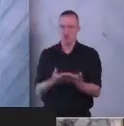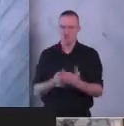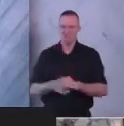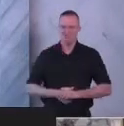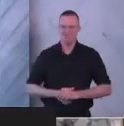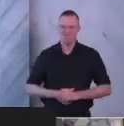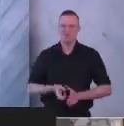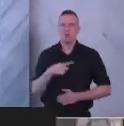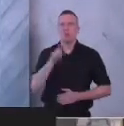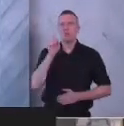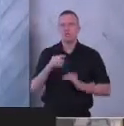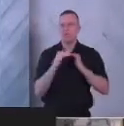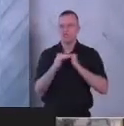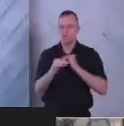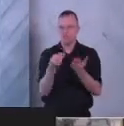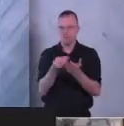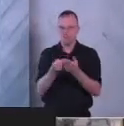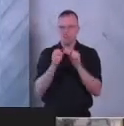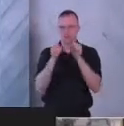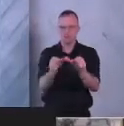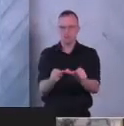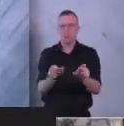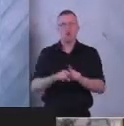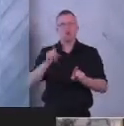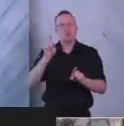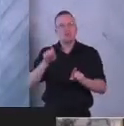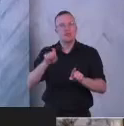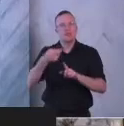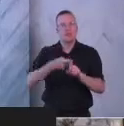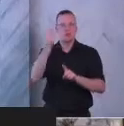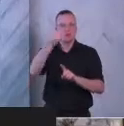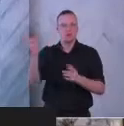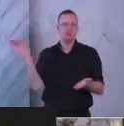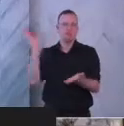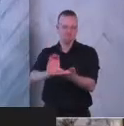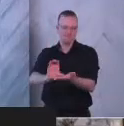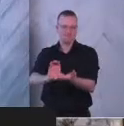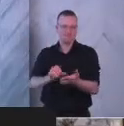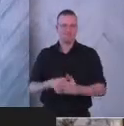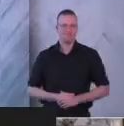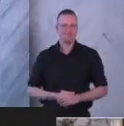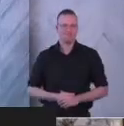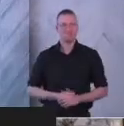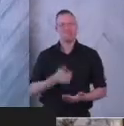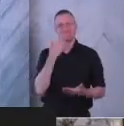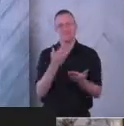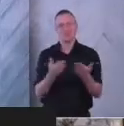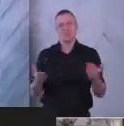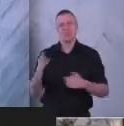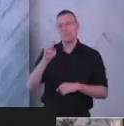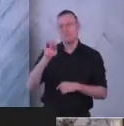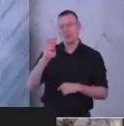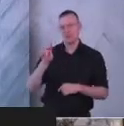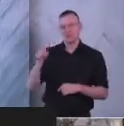we need stable funding, and we need it from the government. One of the good things, Mark, you said